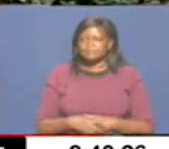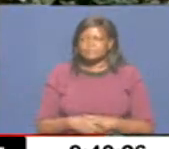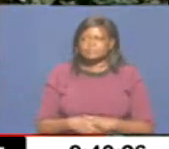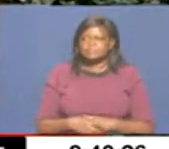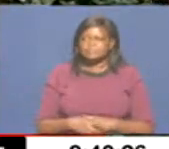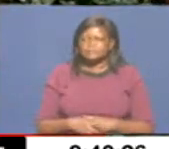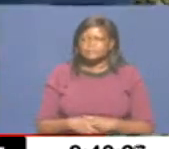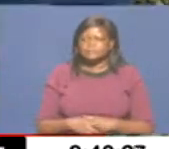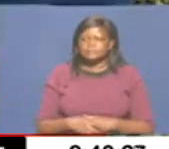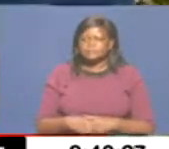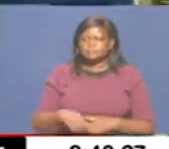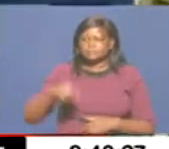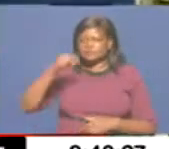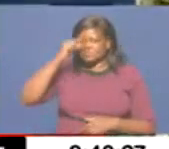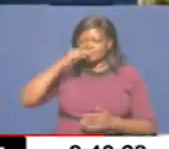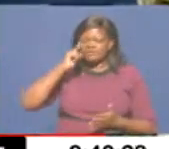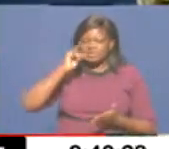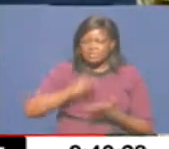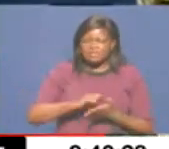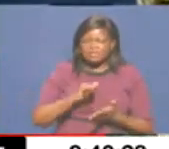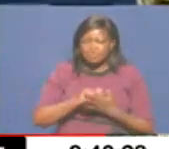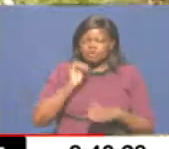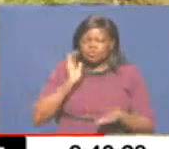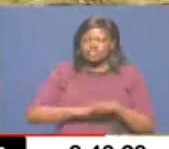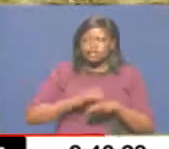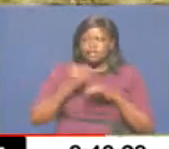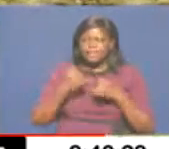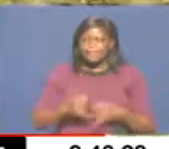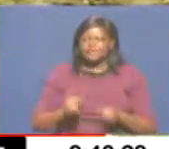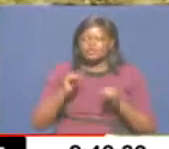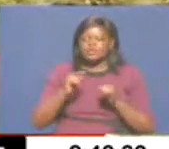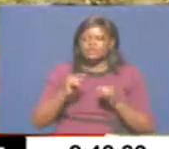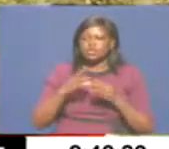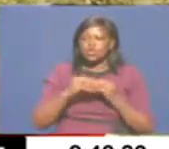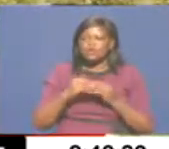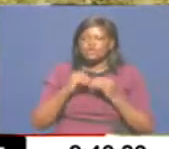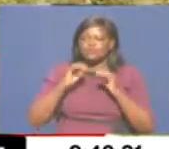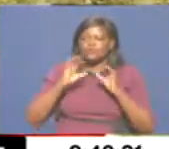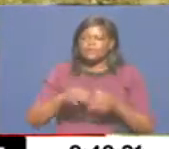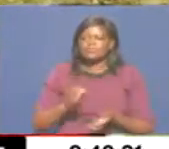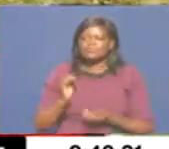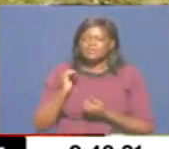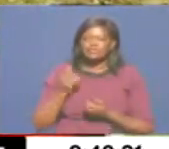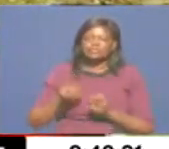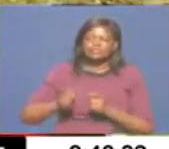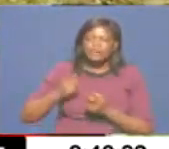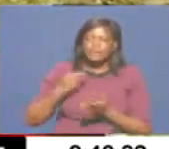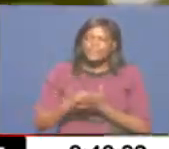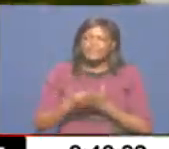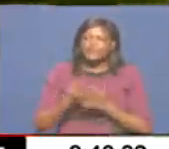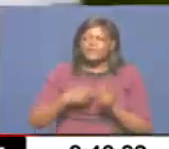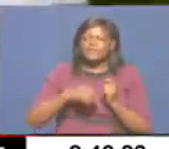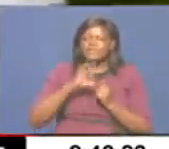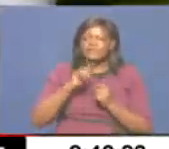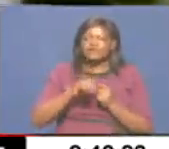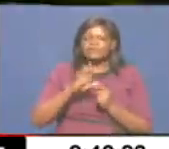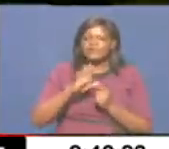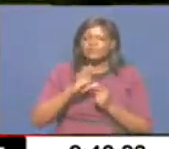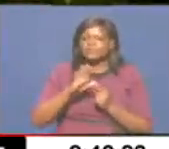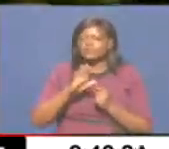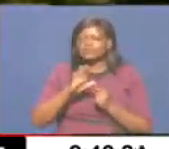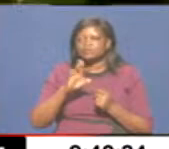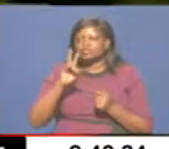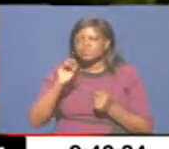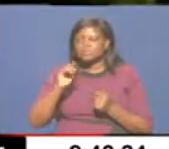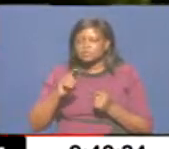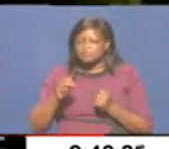The government says proper implementation of BT cotton farming is expected to increase revenue from 3.5 billion shillings in